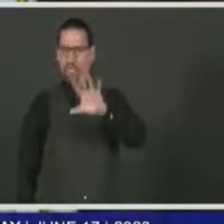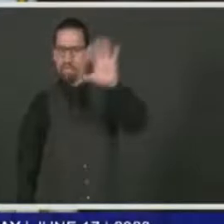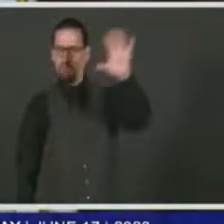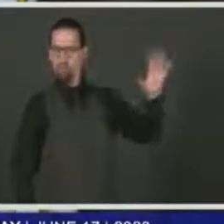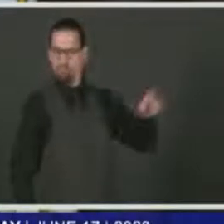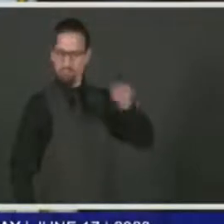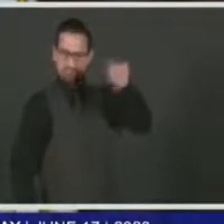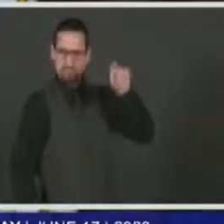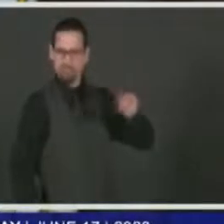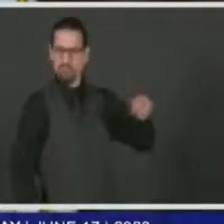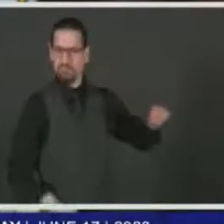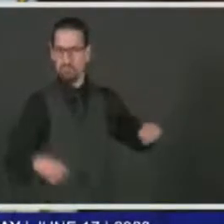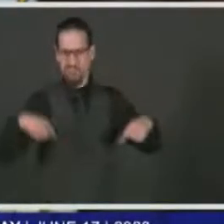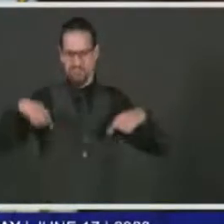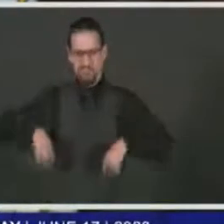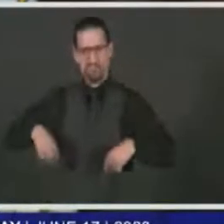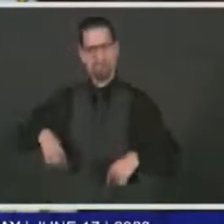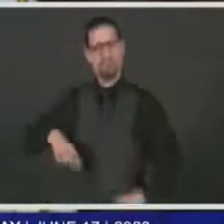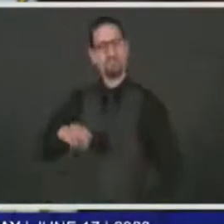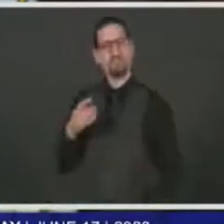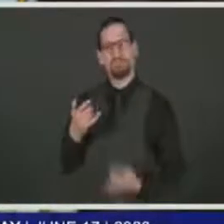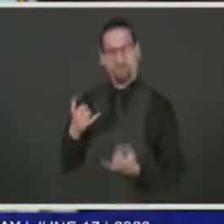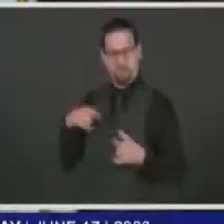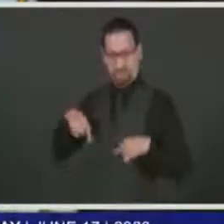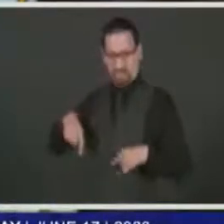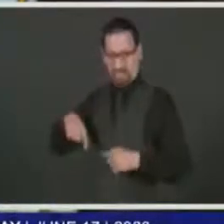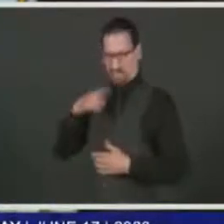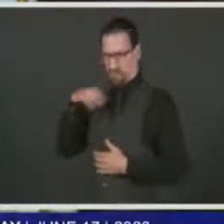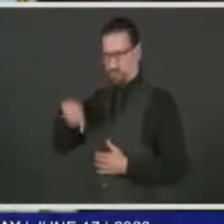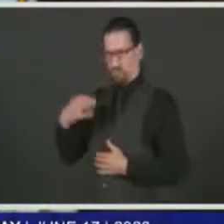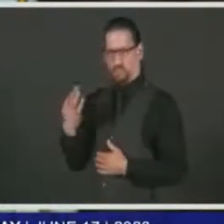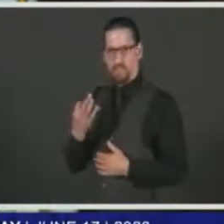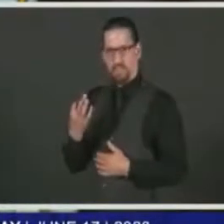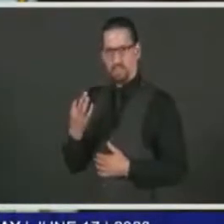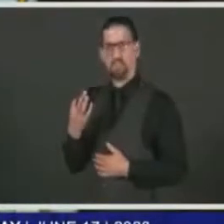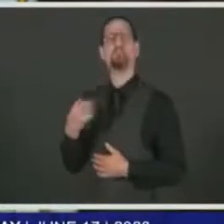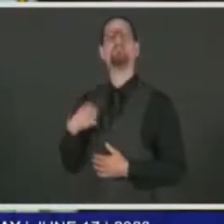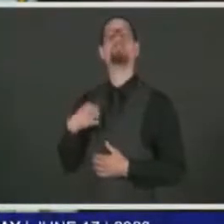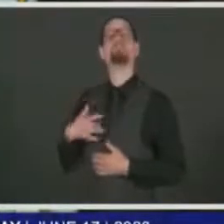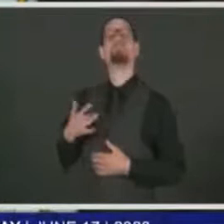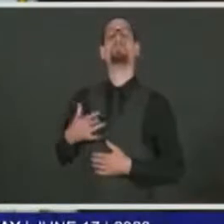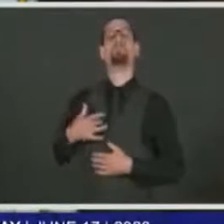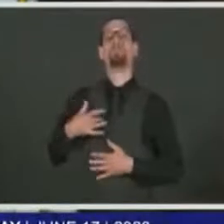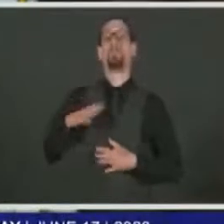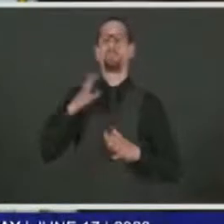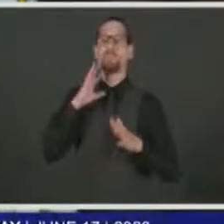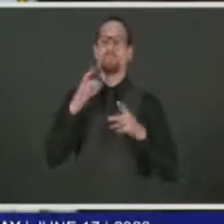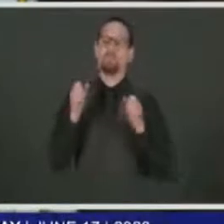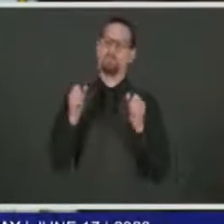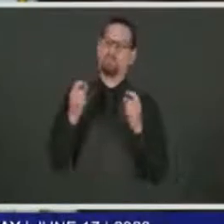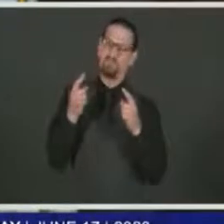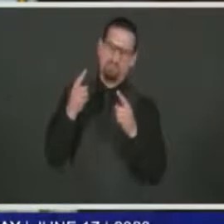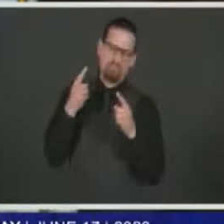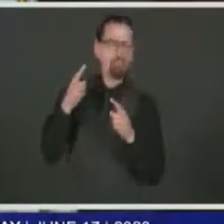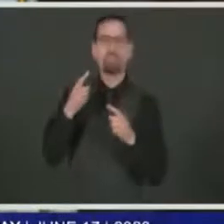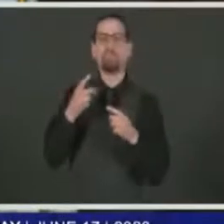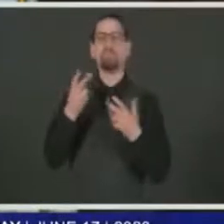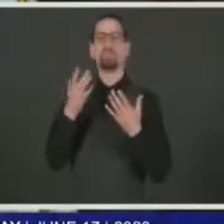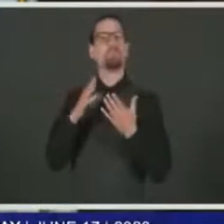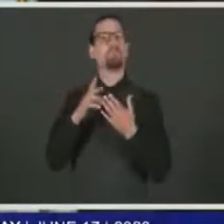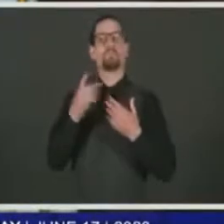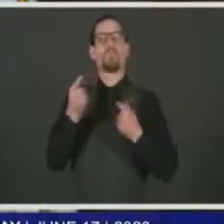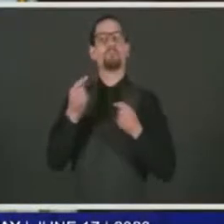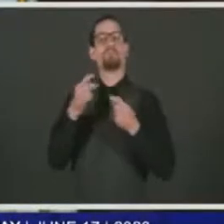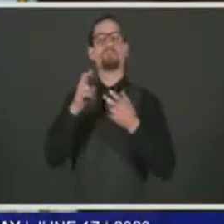This week on Friday, we believe we're going to hit a huge milestone in Rhode Island. We'll be the only state in the country that will have